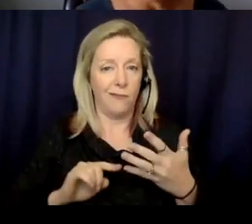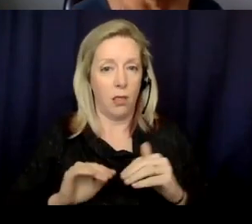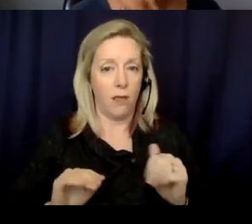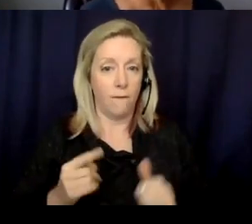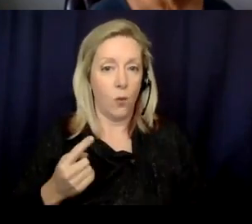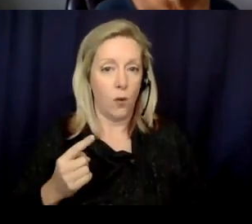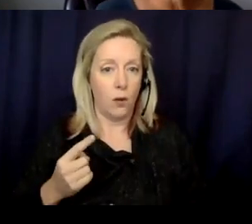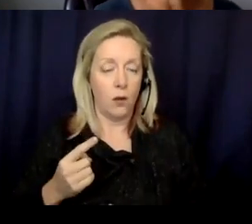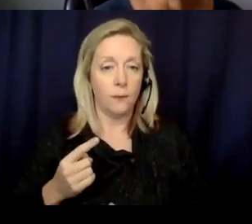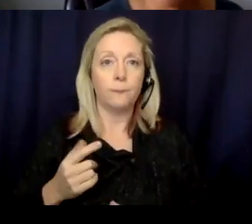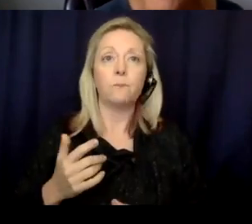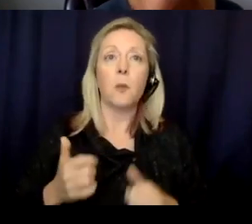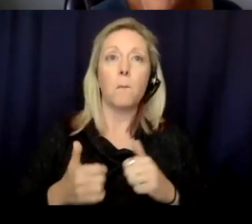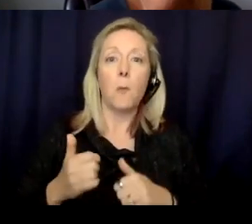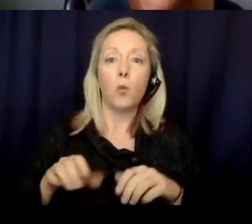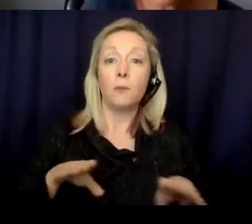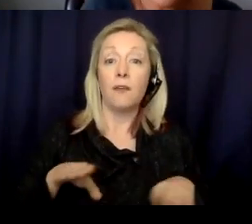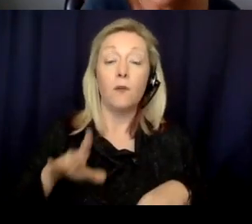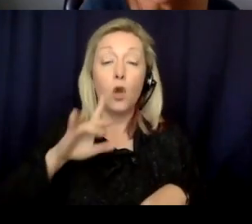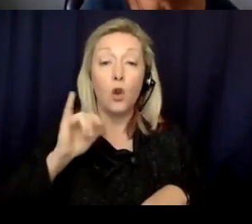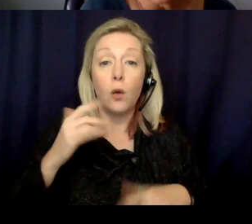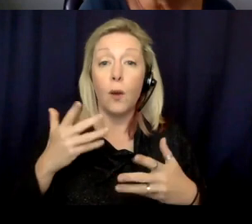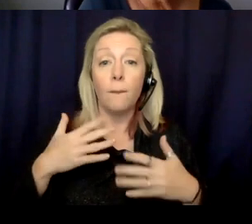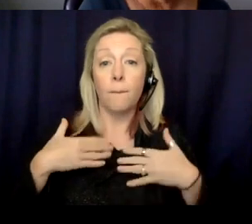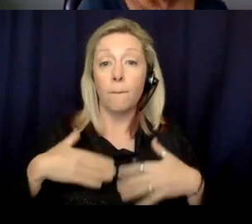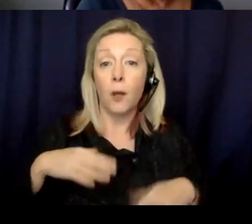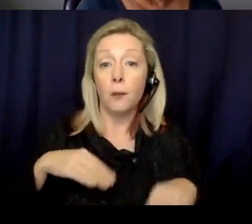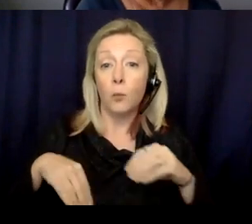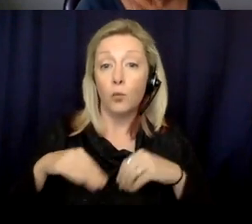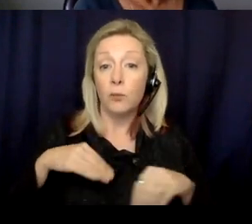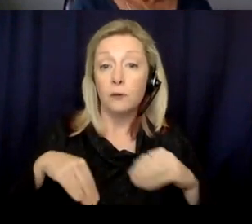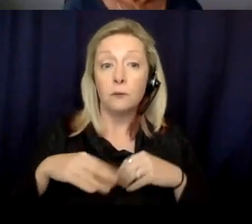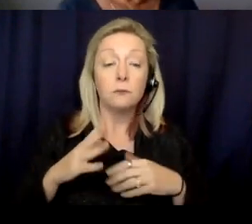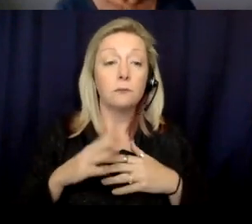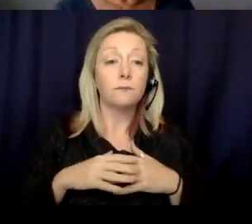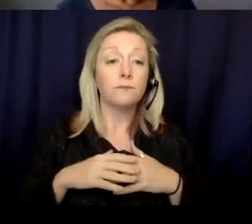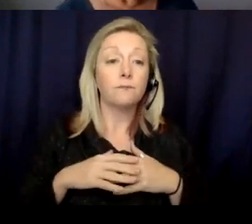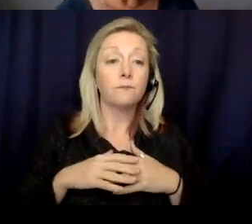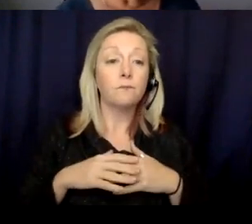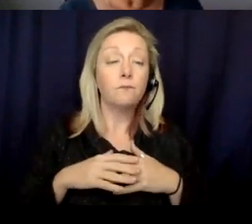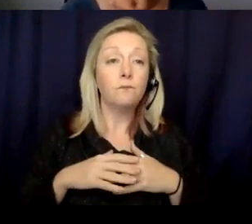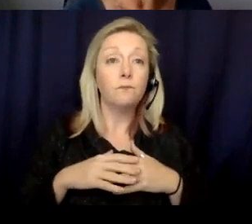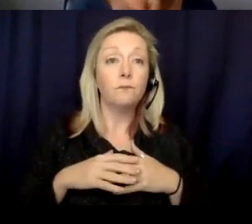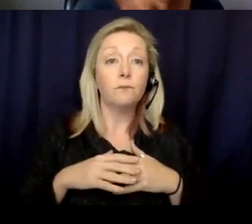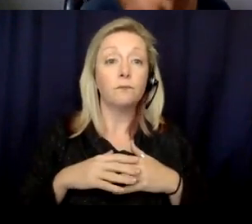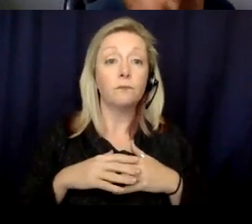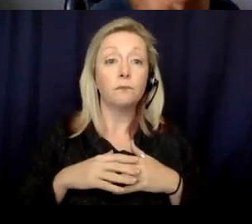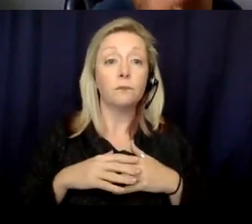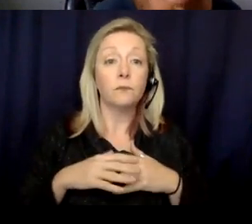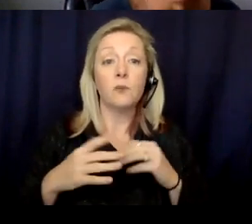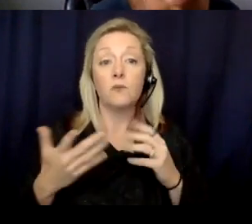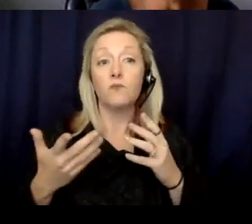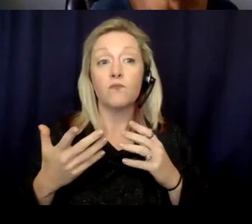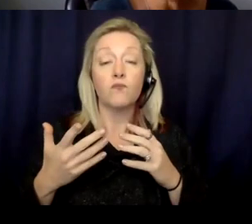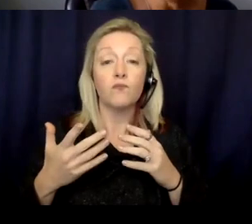1 behaviors are usually body movements, some type of body movement, maybe sometimes kind of